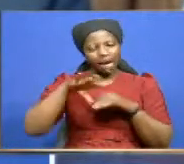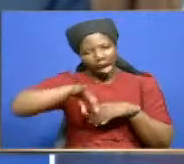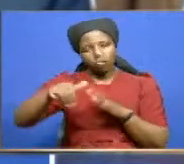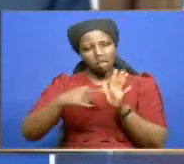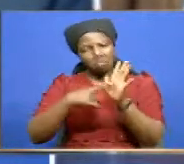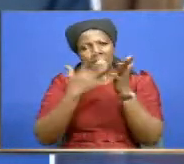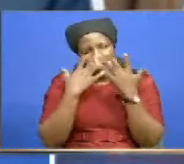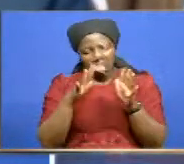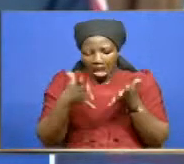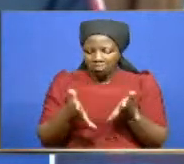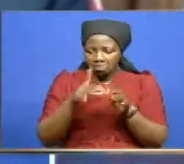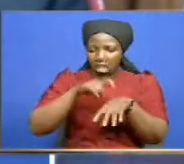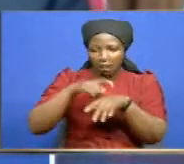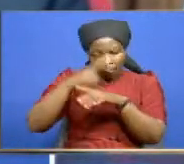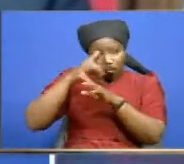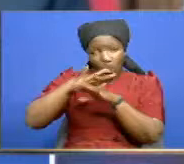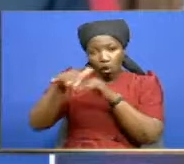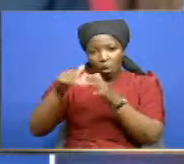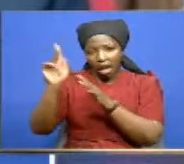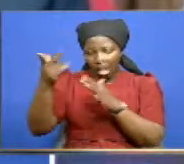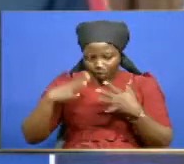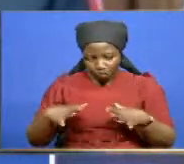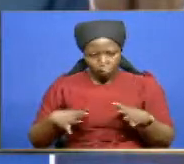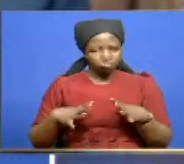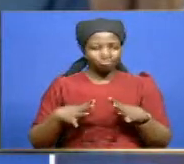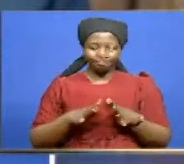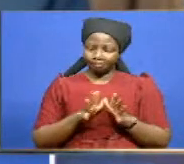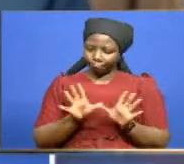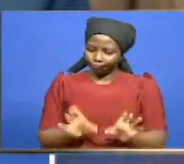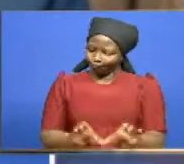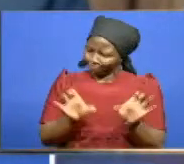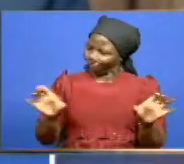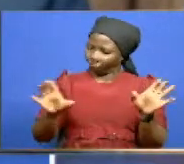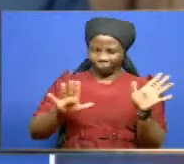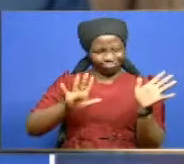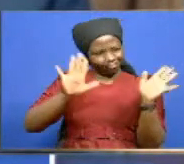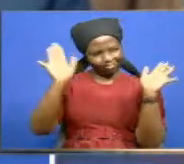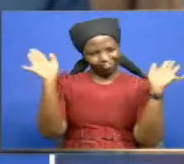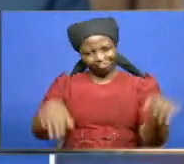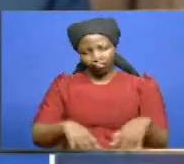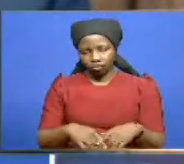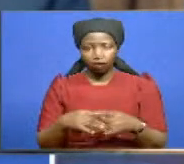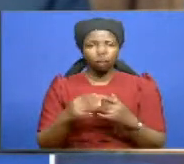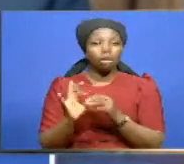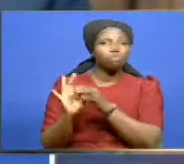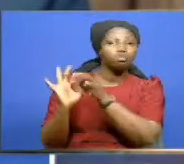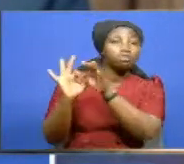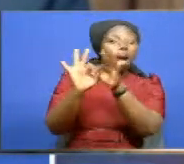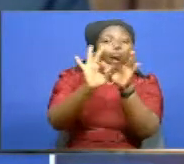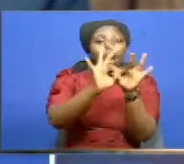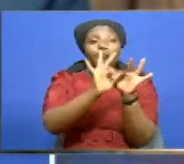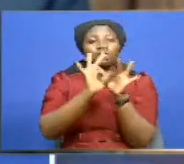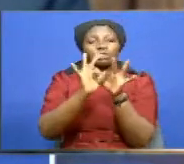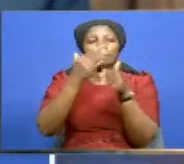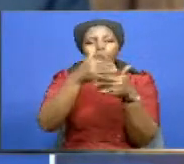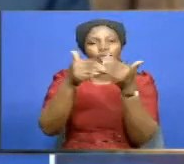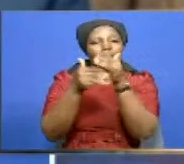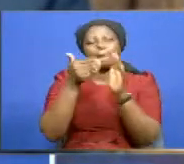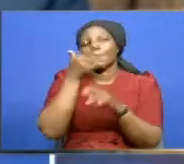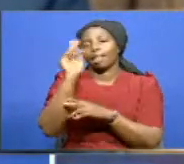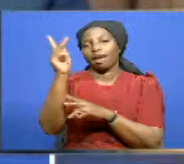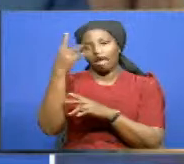put aside partisan divides and come together to build a better Kenya